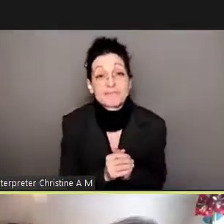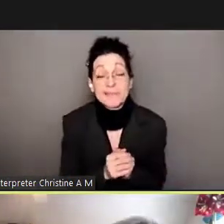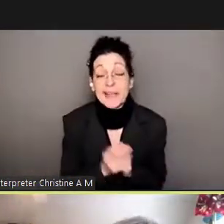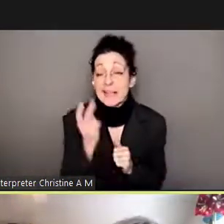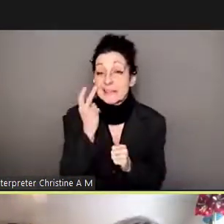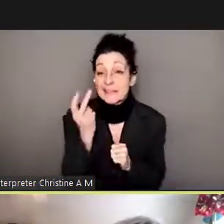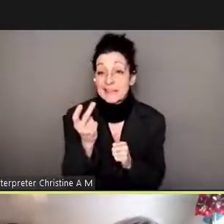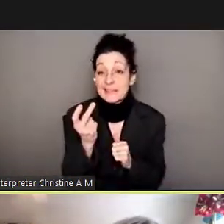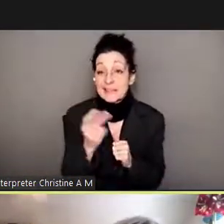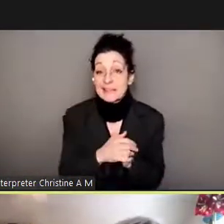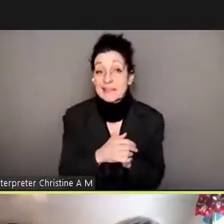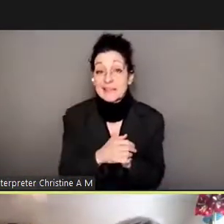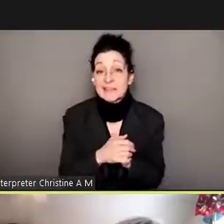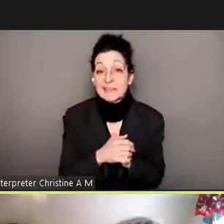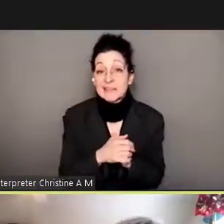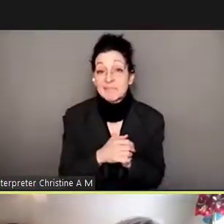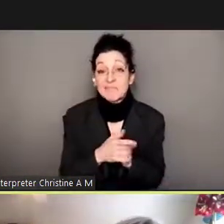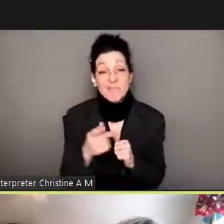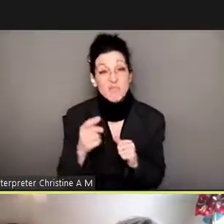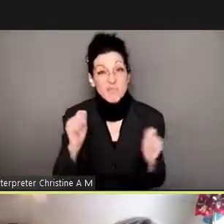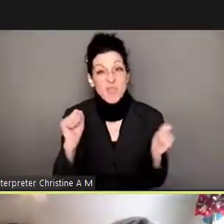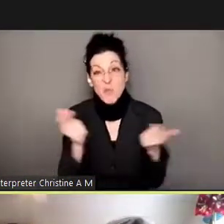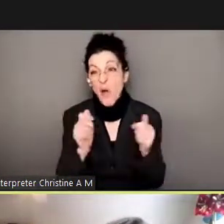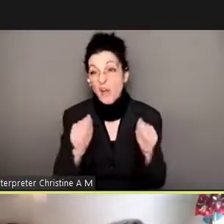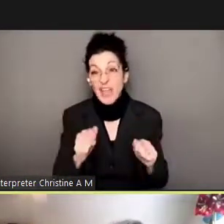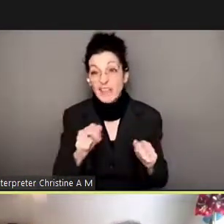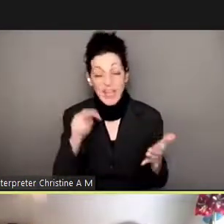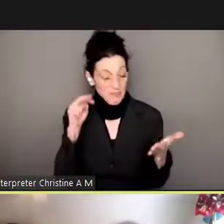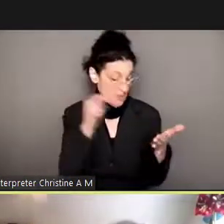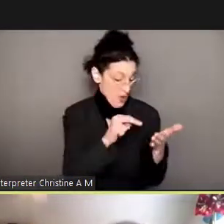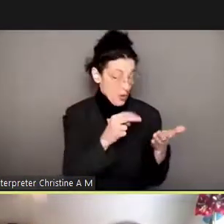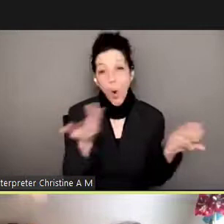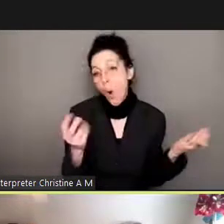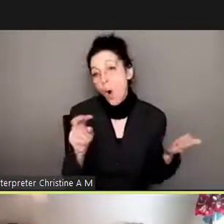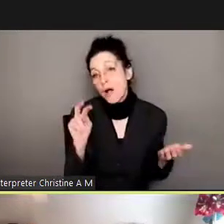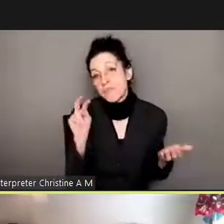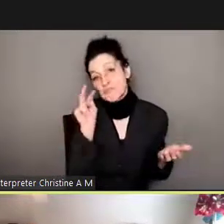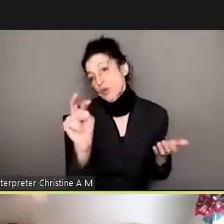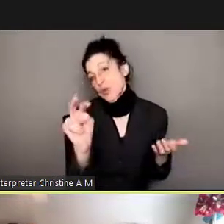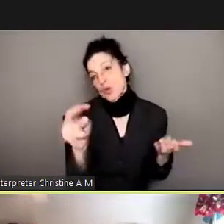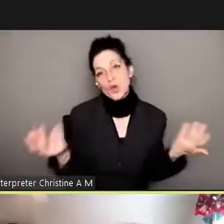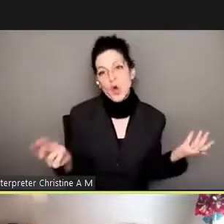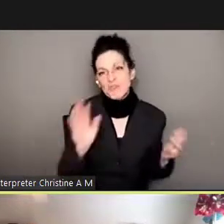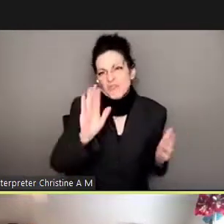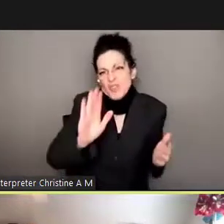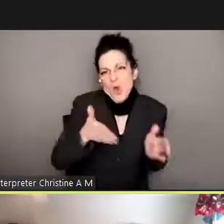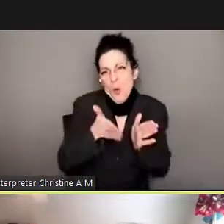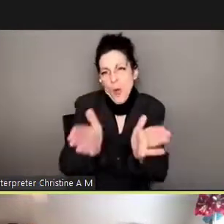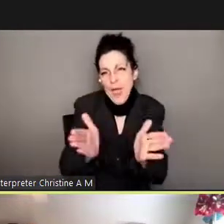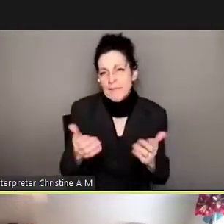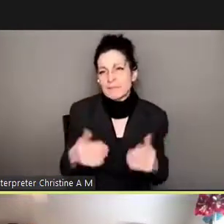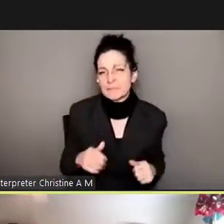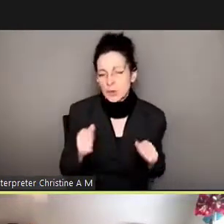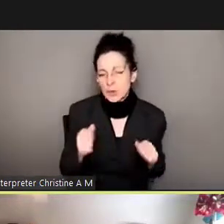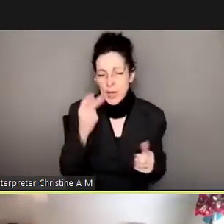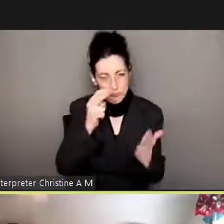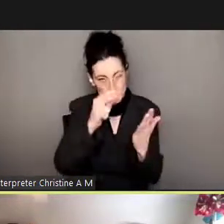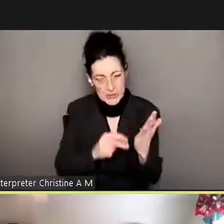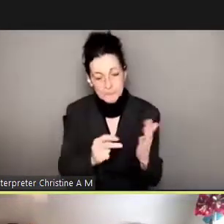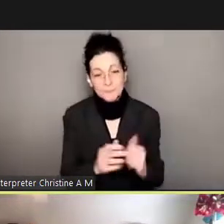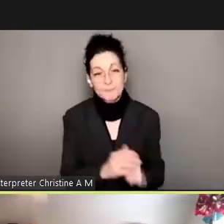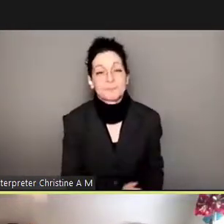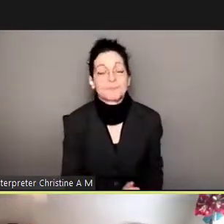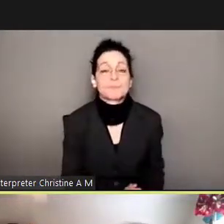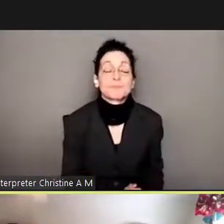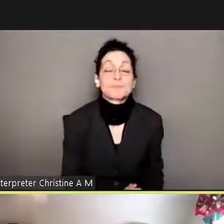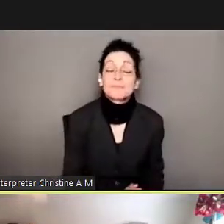everyone will be engaging with it in their own ways. If you're looking at the handout, you'll